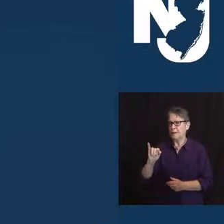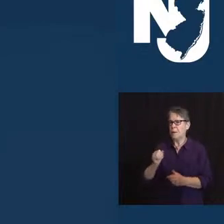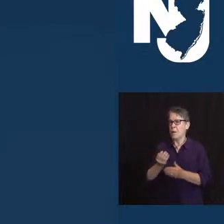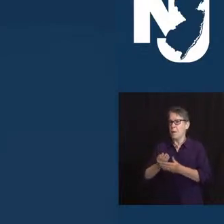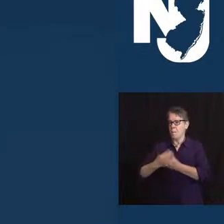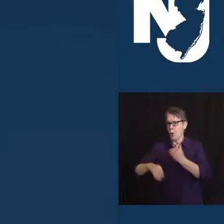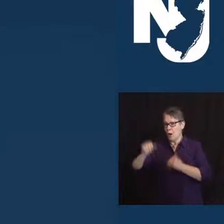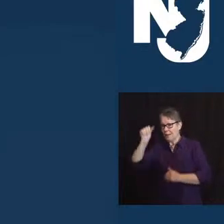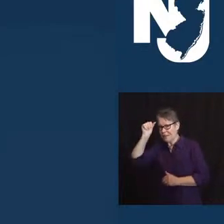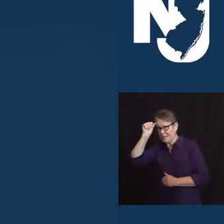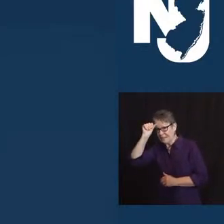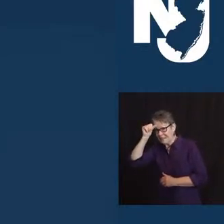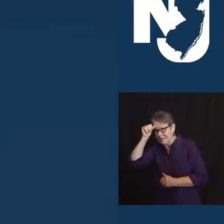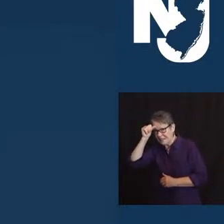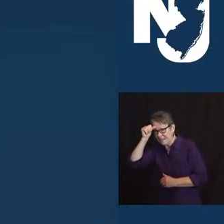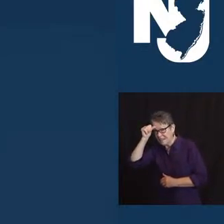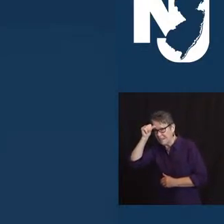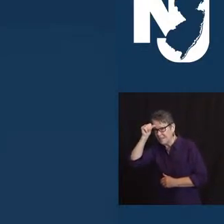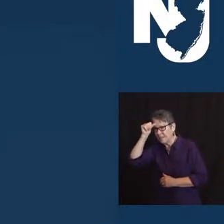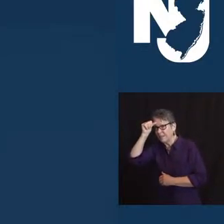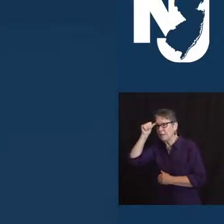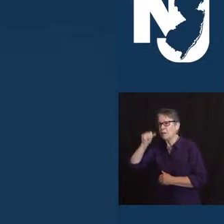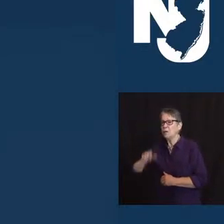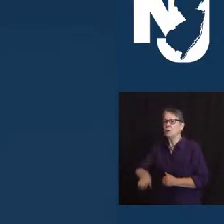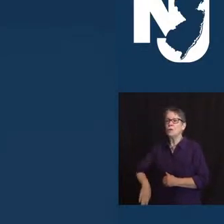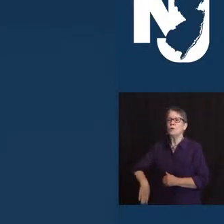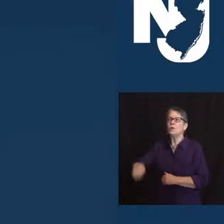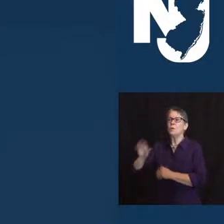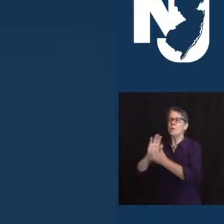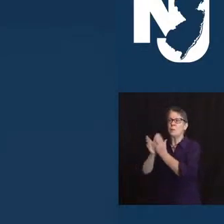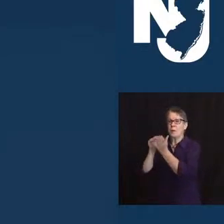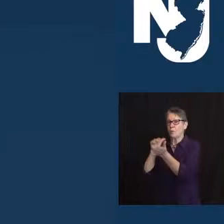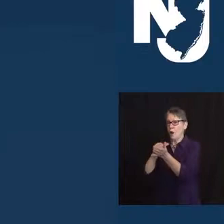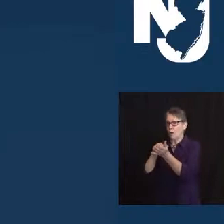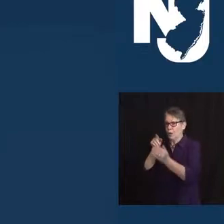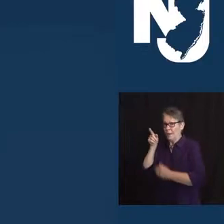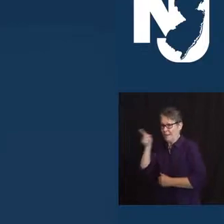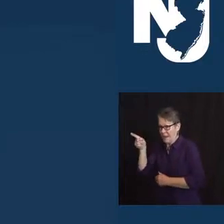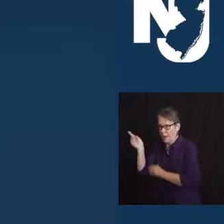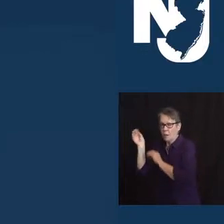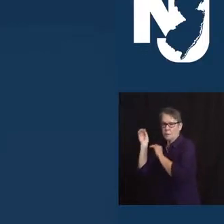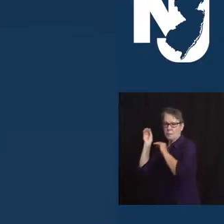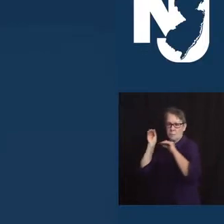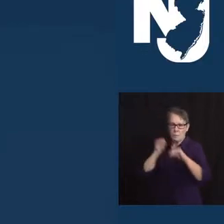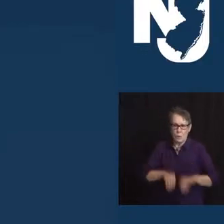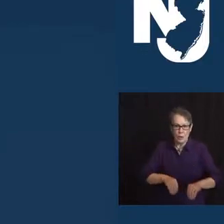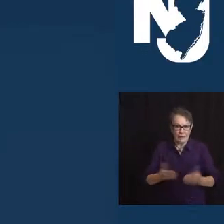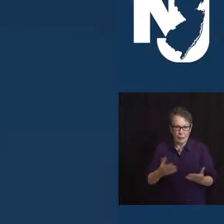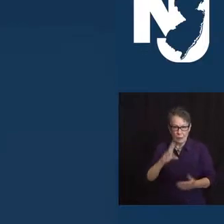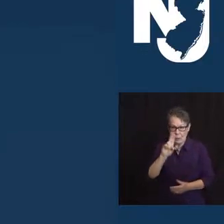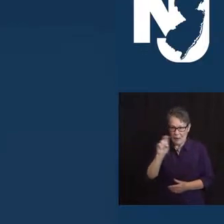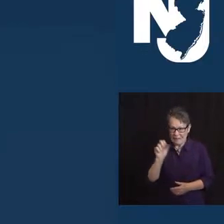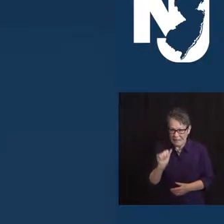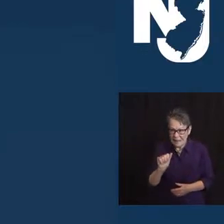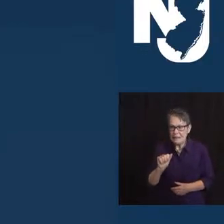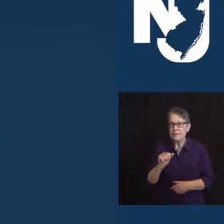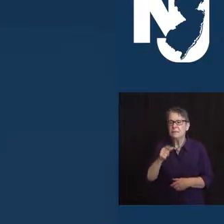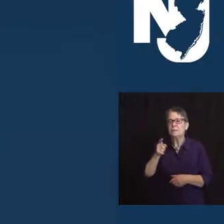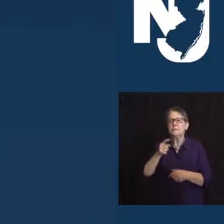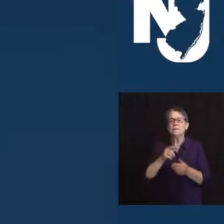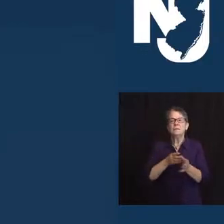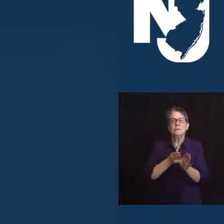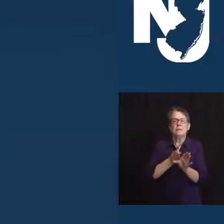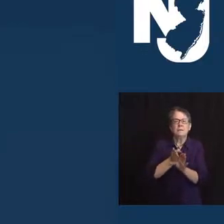came to the United States in 1980 to further her career in psychiatry through residencies at several hospitals